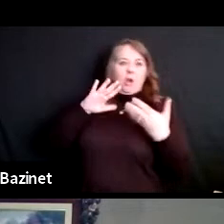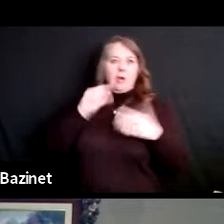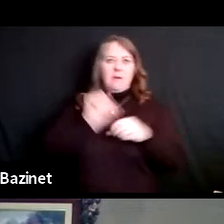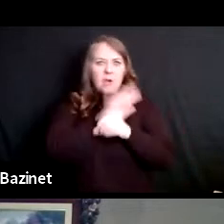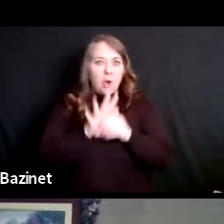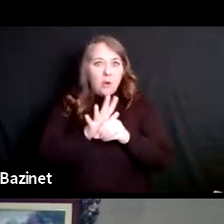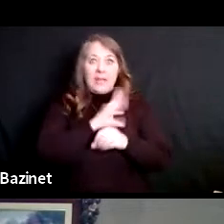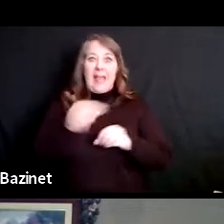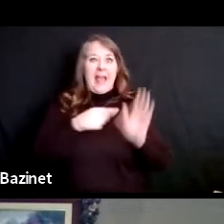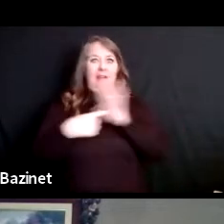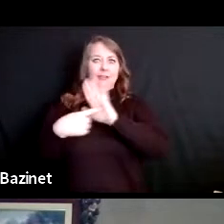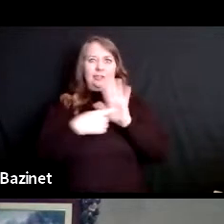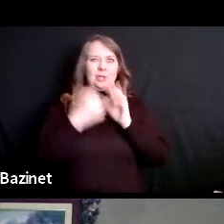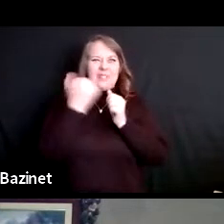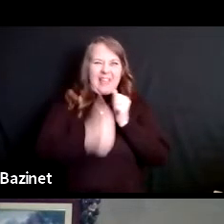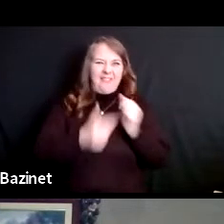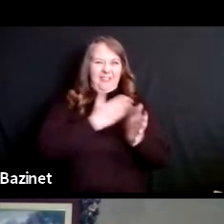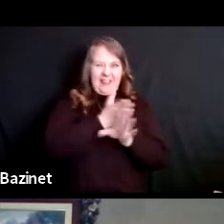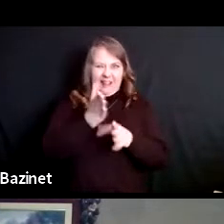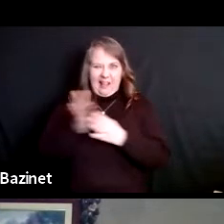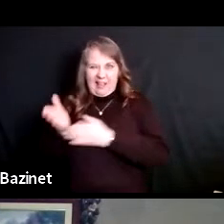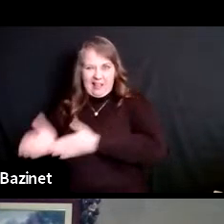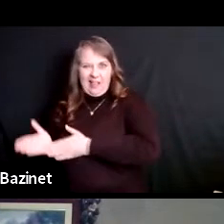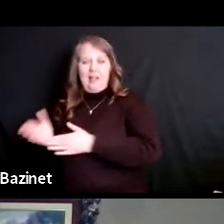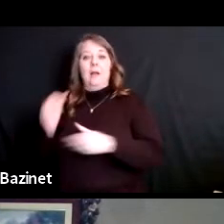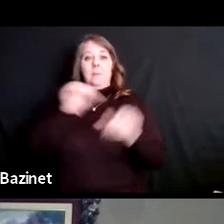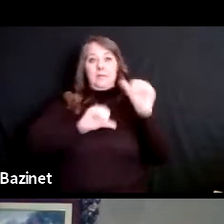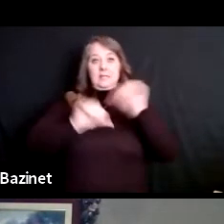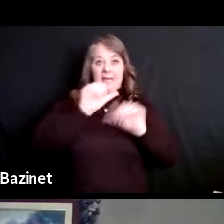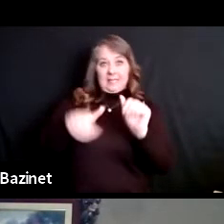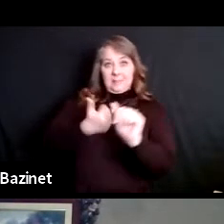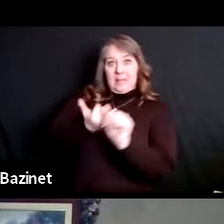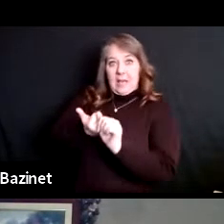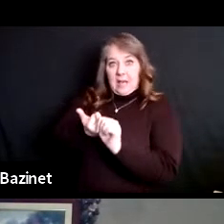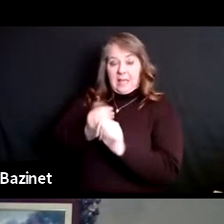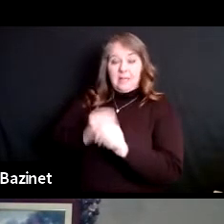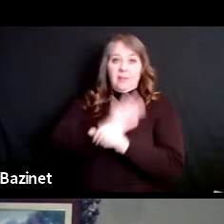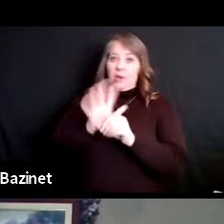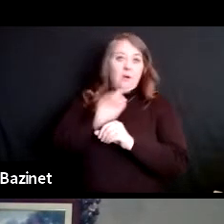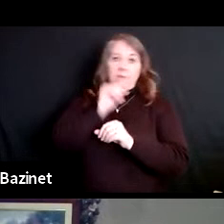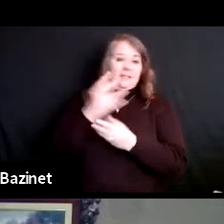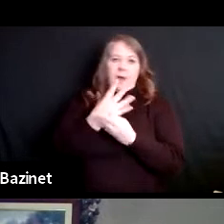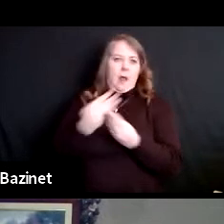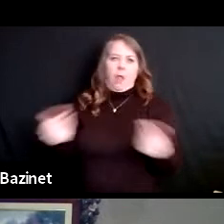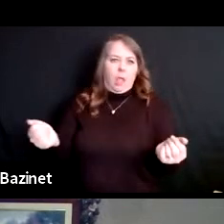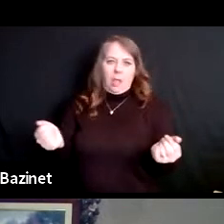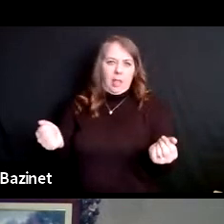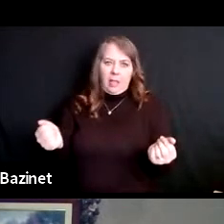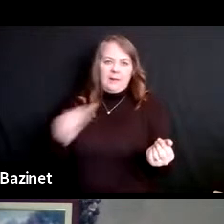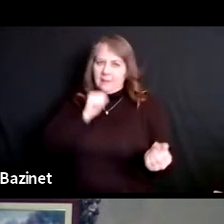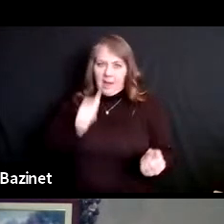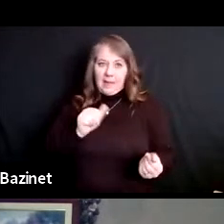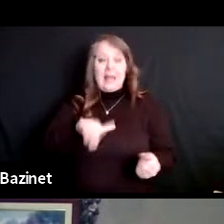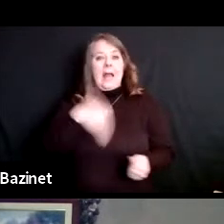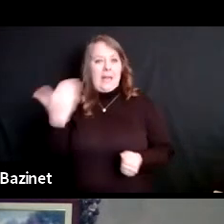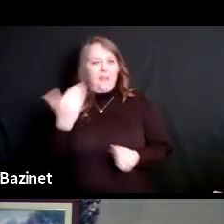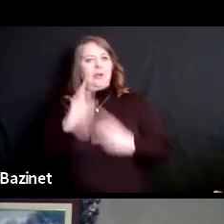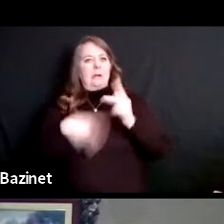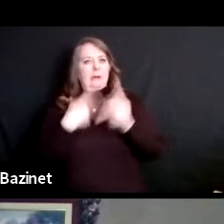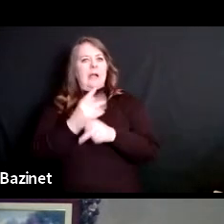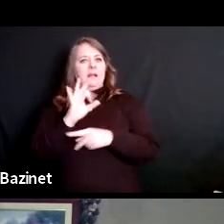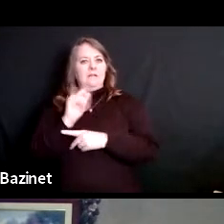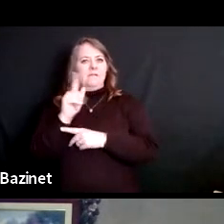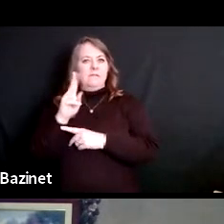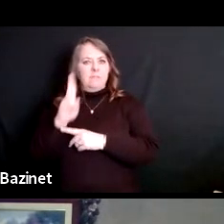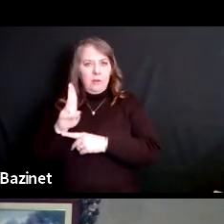every aspect possible. I think the science behind all of this is that COVID isn't going away. It's another strain of the flu, and we're